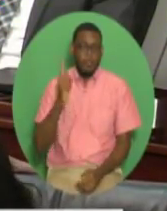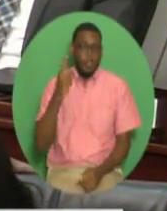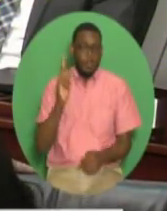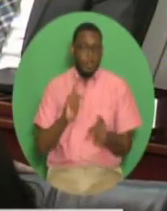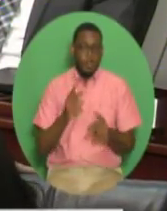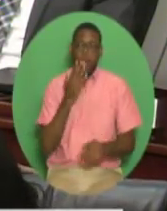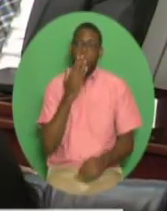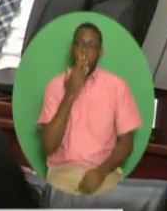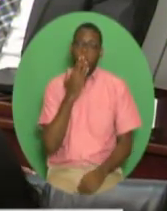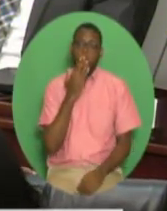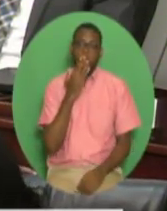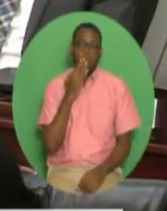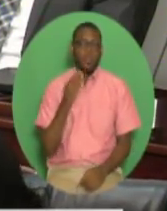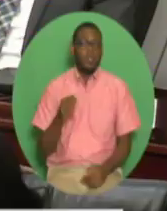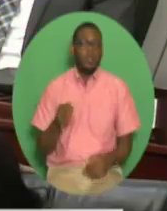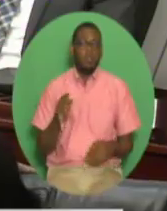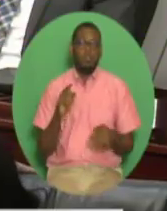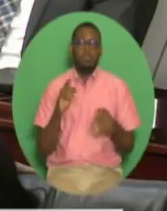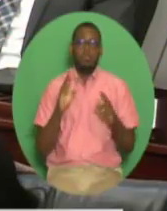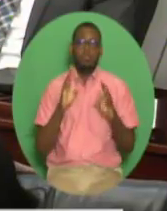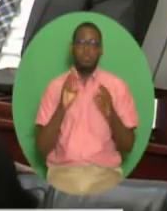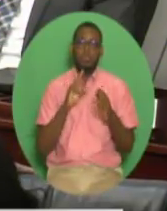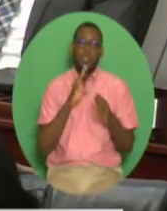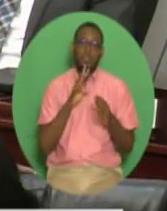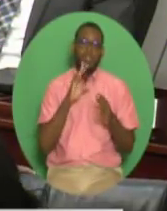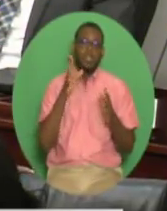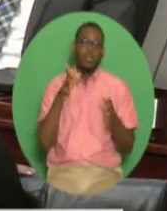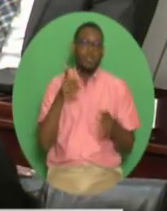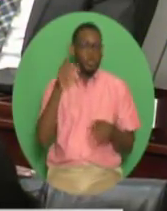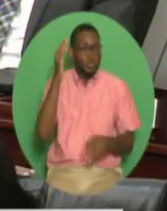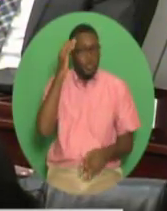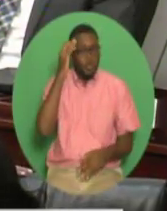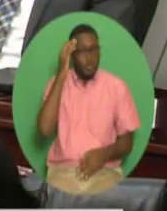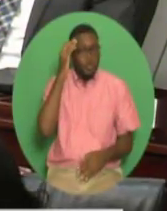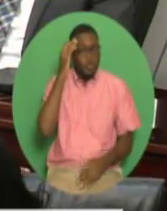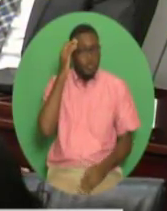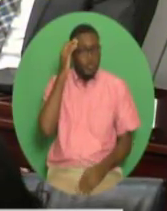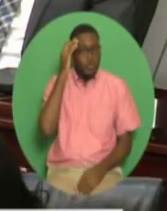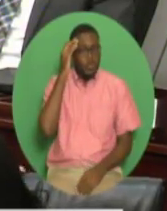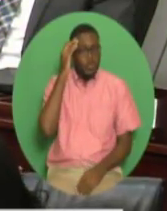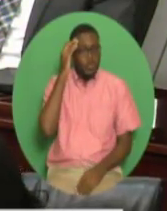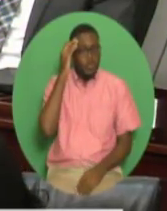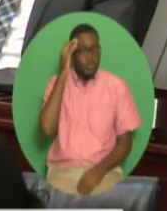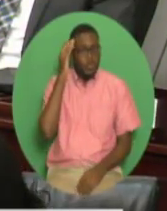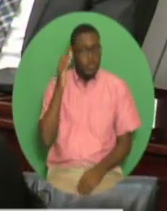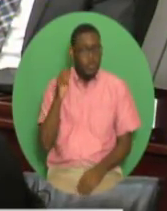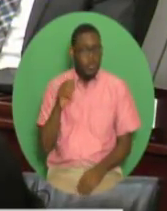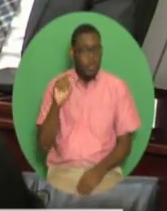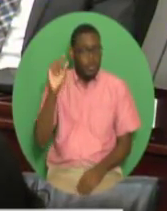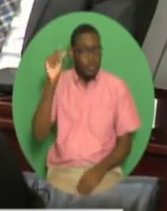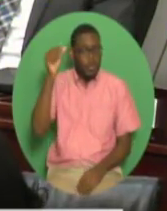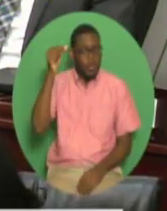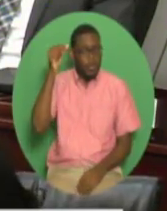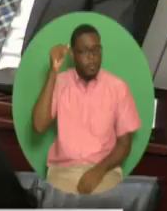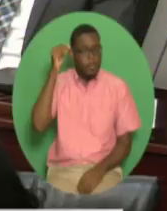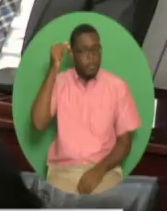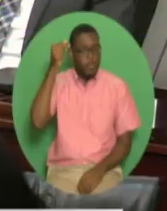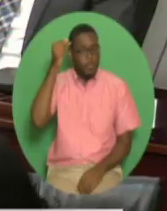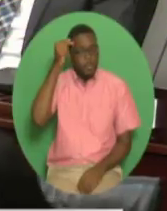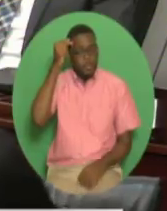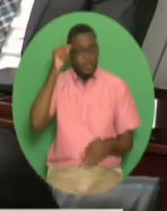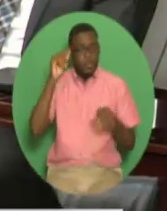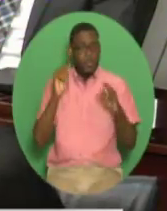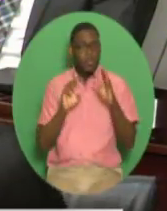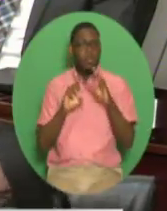Madam Speaker, you would recognize that with the support of the Minister of Community